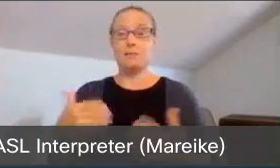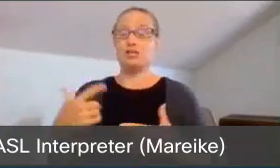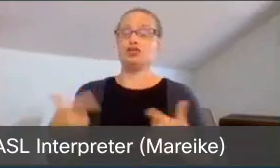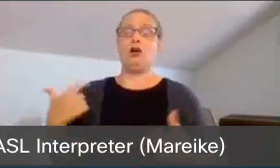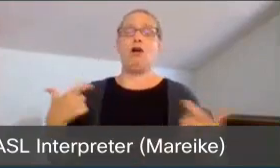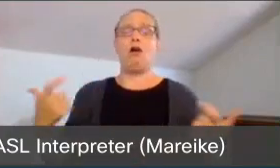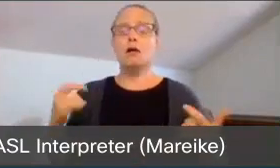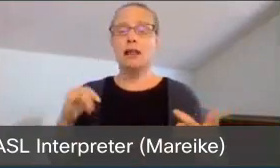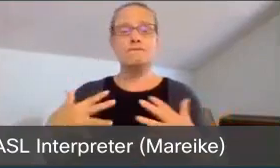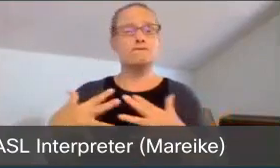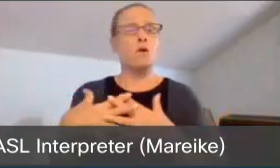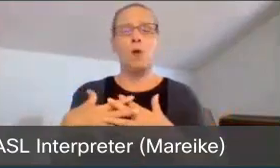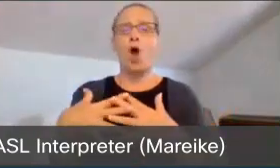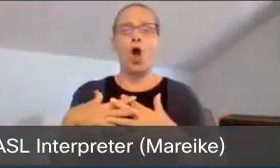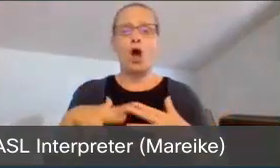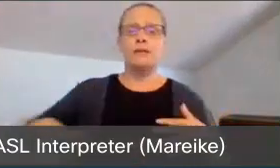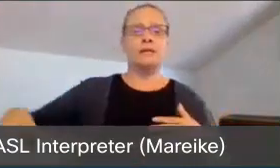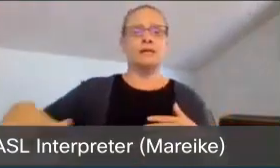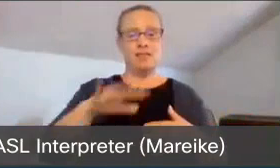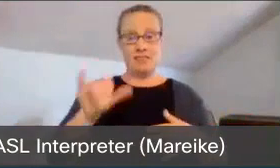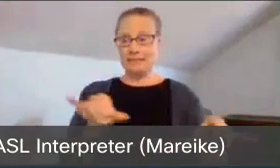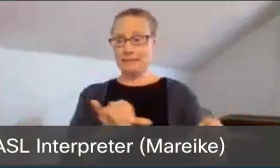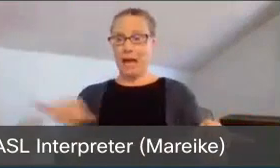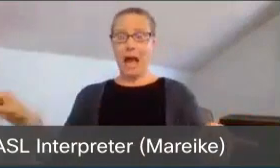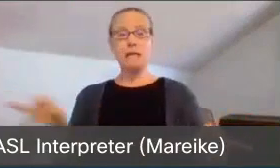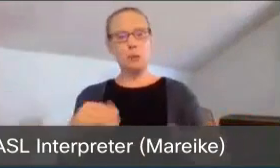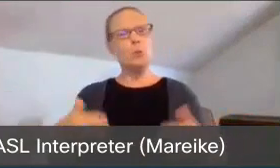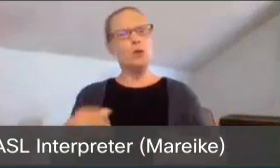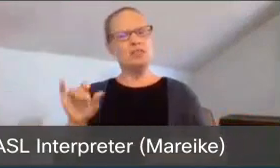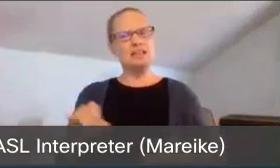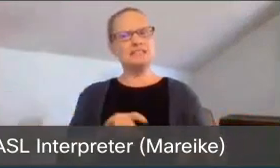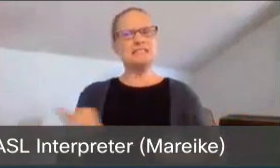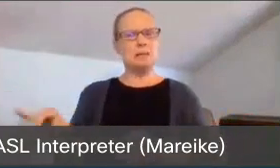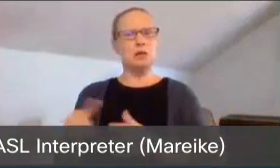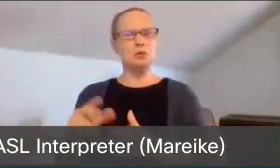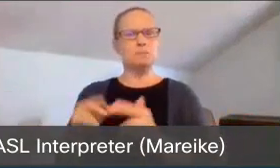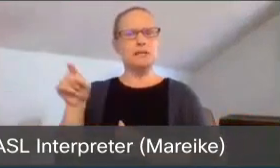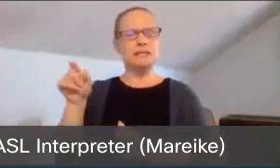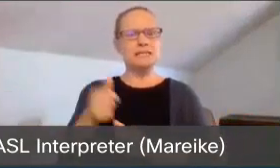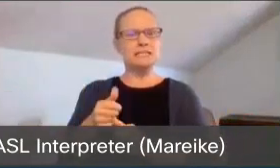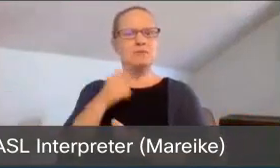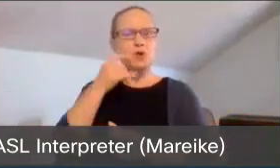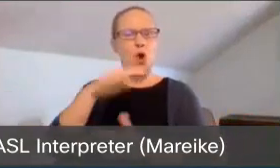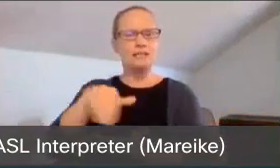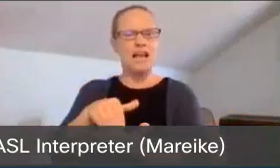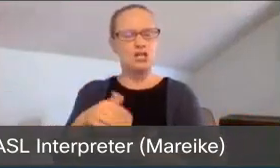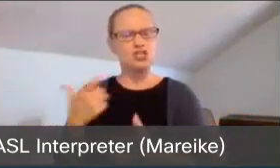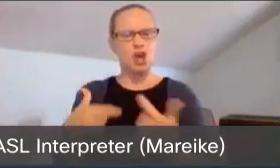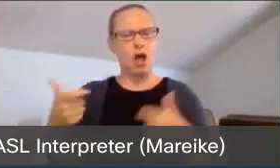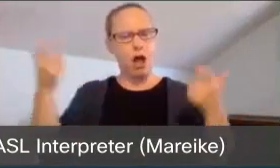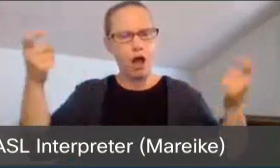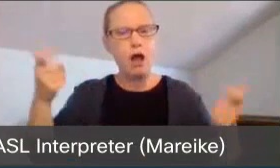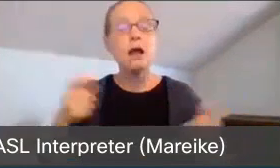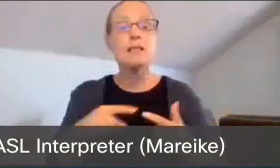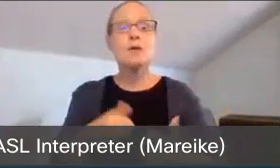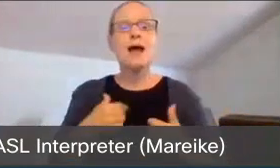if you visualize the size of a football field, that's about the same size as the floor of our emergency communication center. Then you